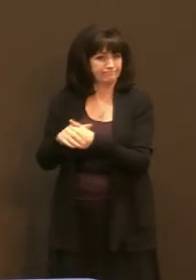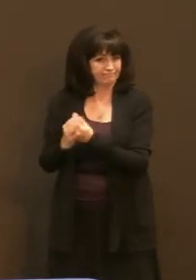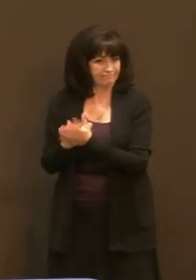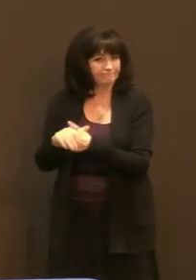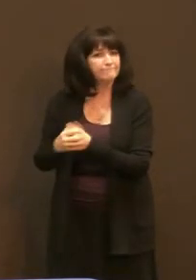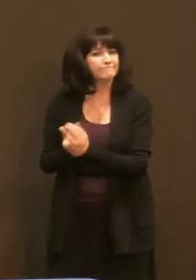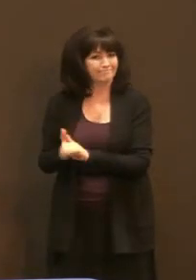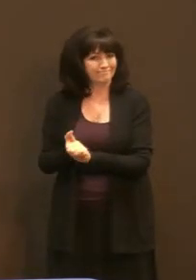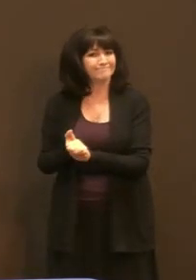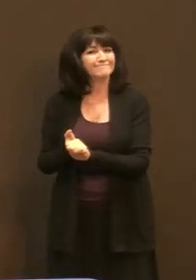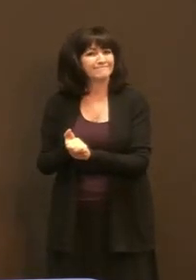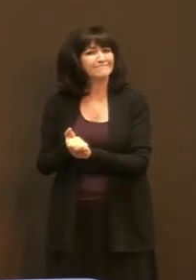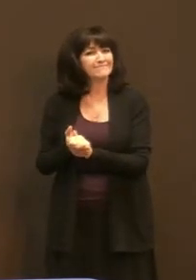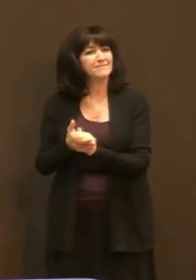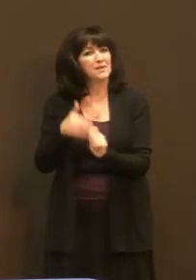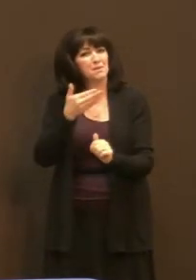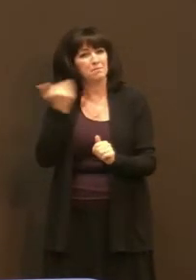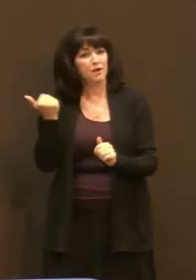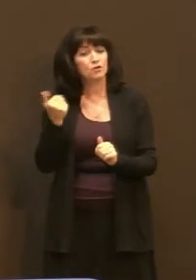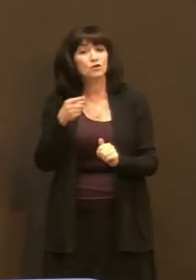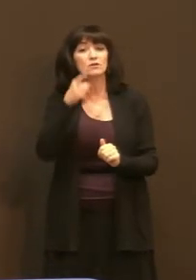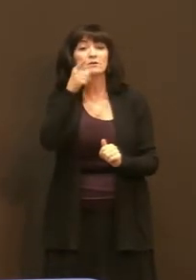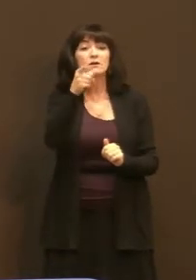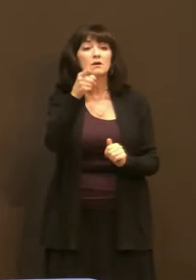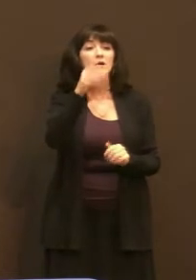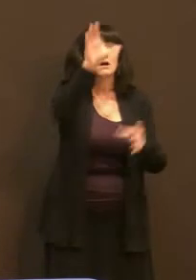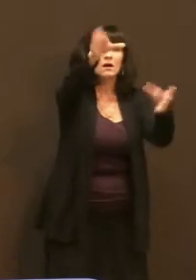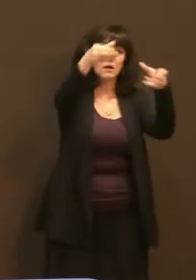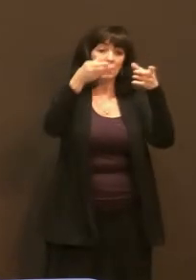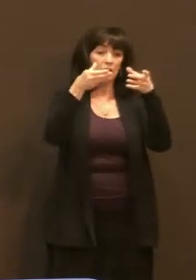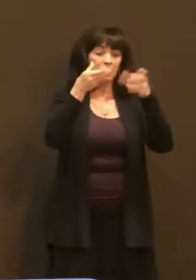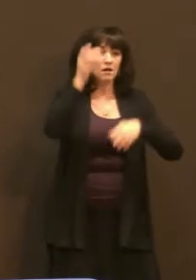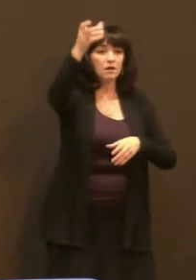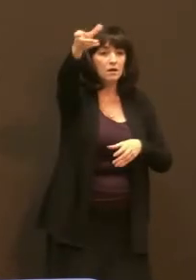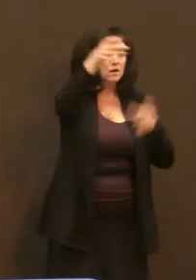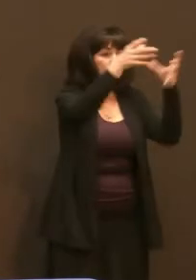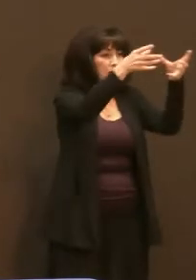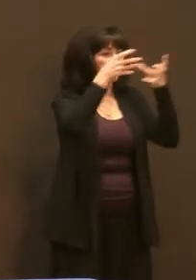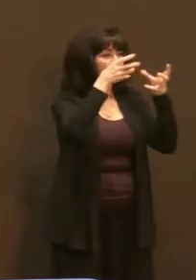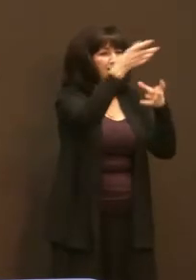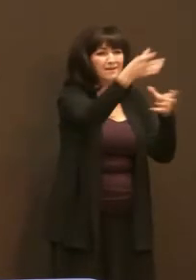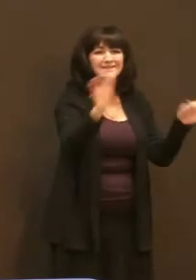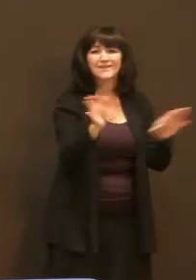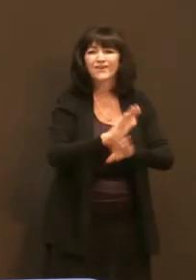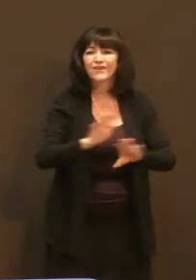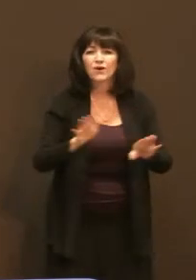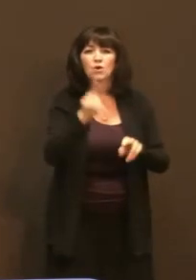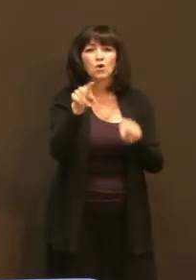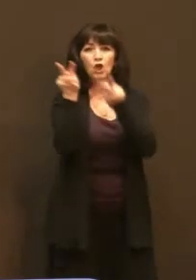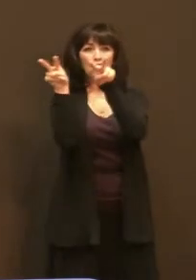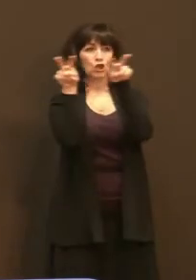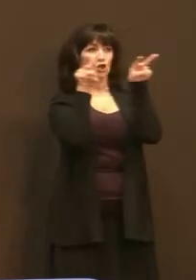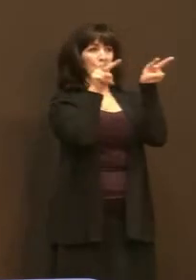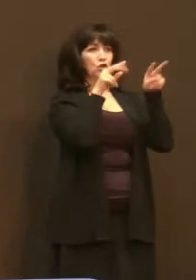Don't shop with your hands, but shop with your eyes. This is a change for a lot of people. In fact, a lot of people will, touch fruit to see